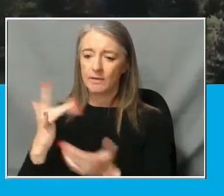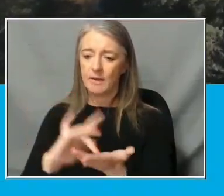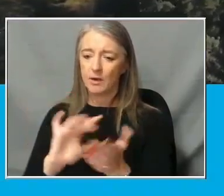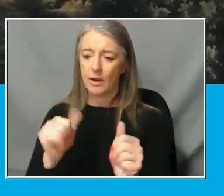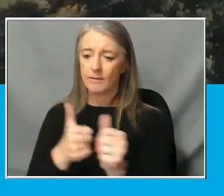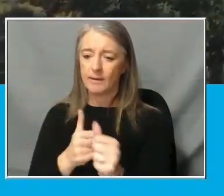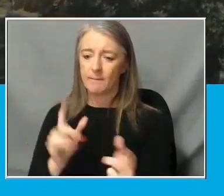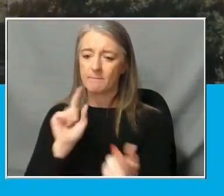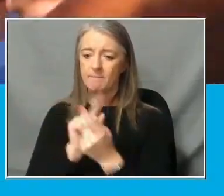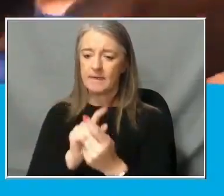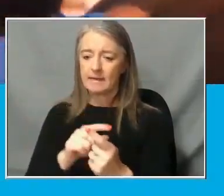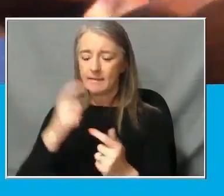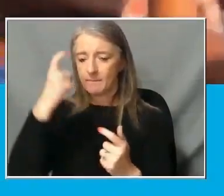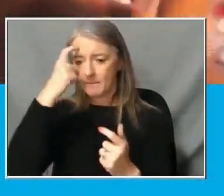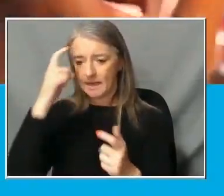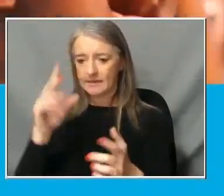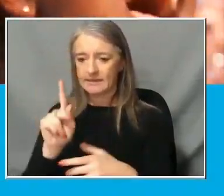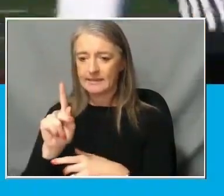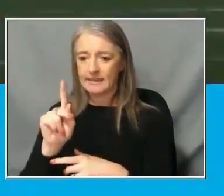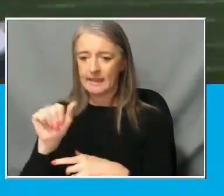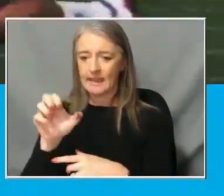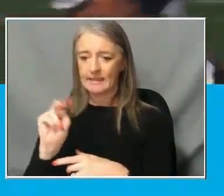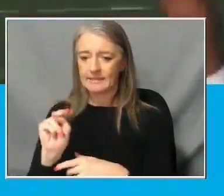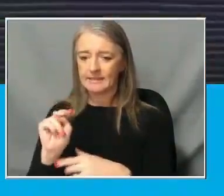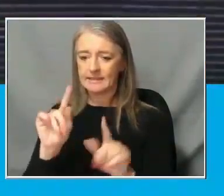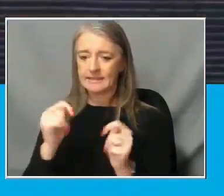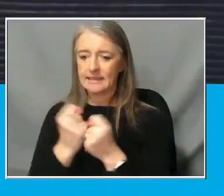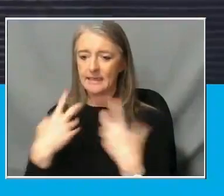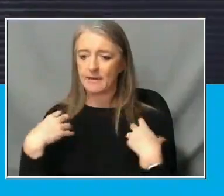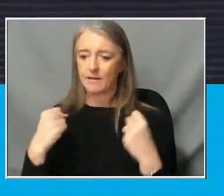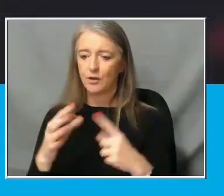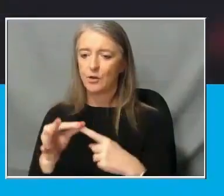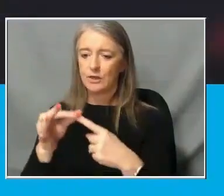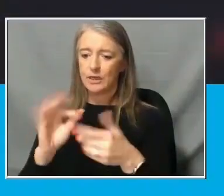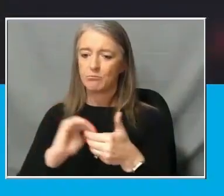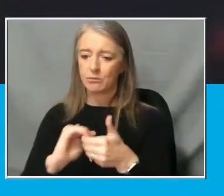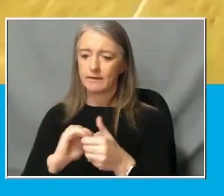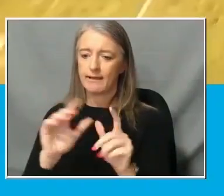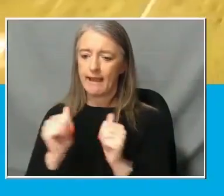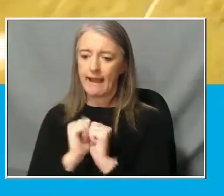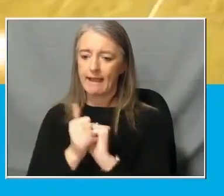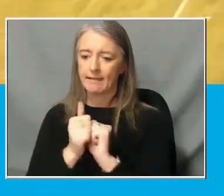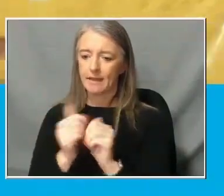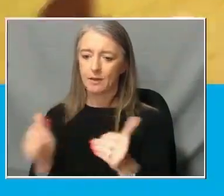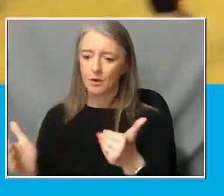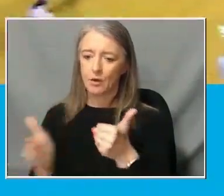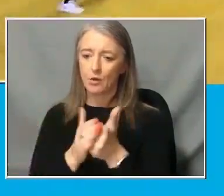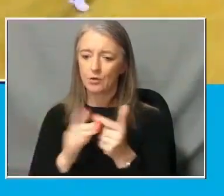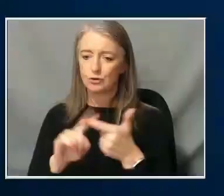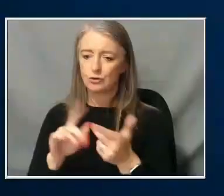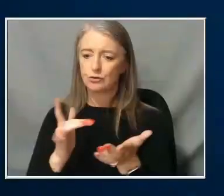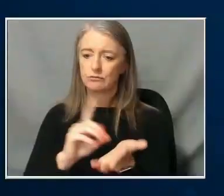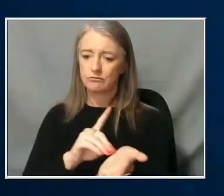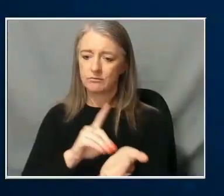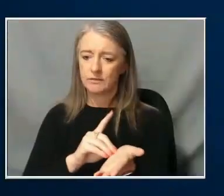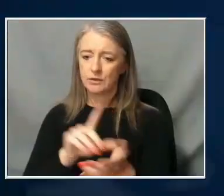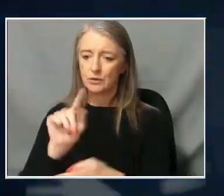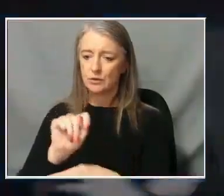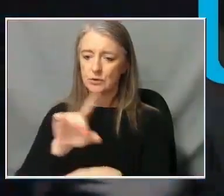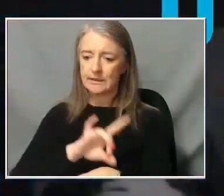minds behind Kansas Team Health, a unique partnership putting athletes closer to medical experts. Tuesday at 8.